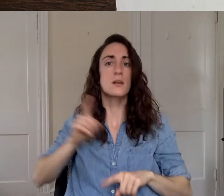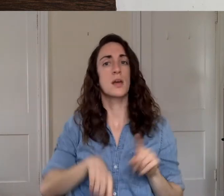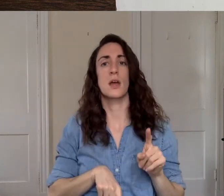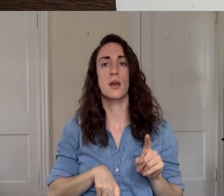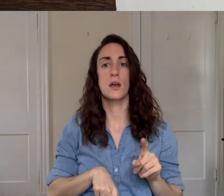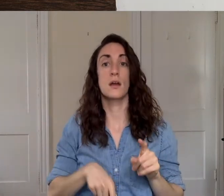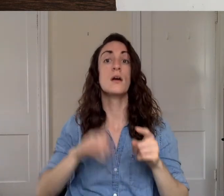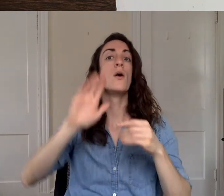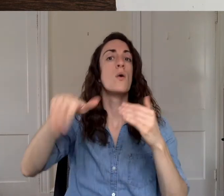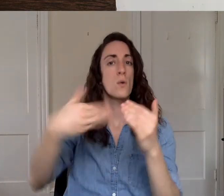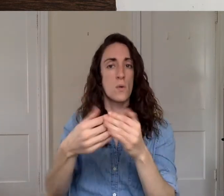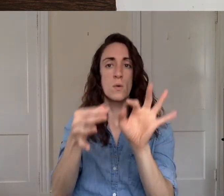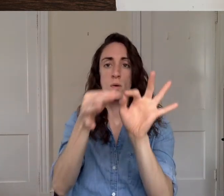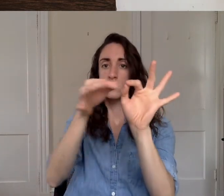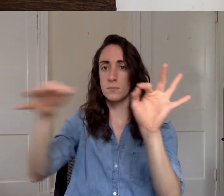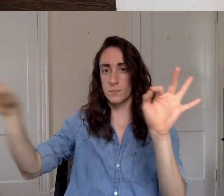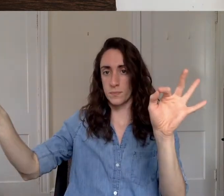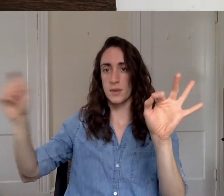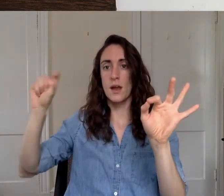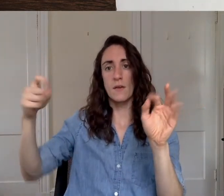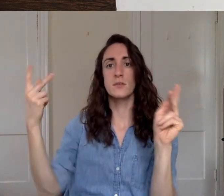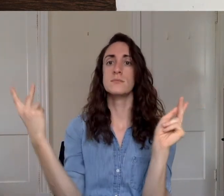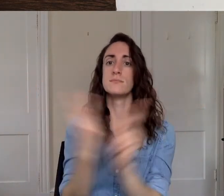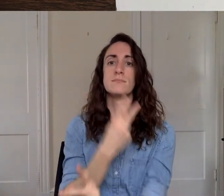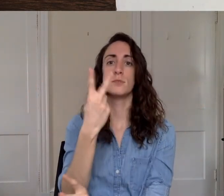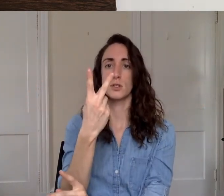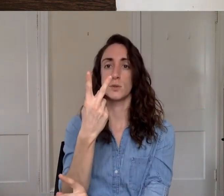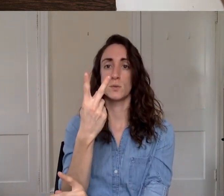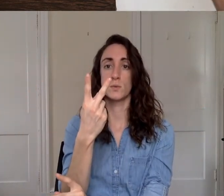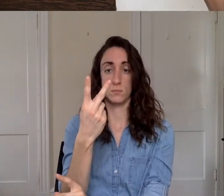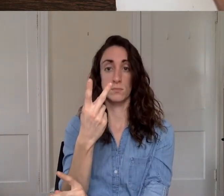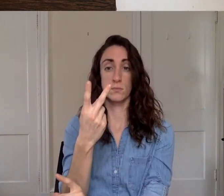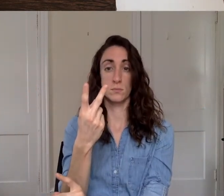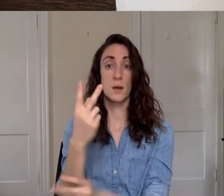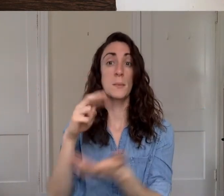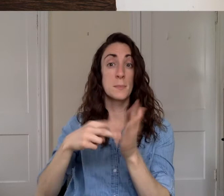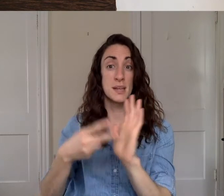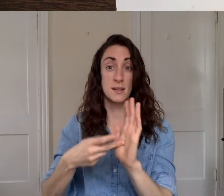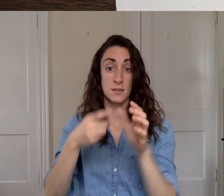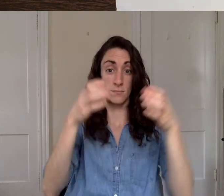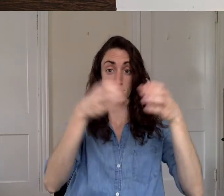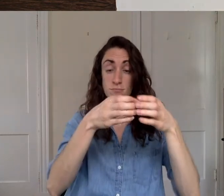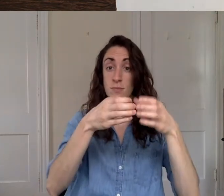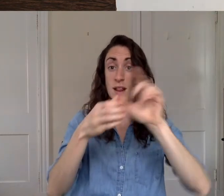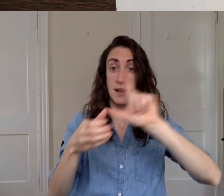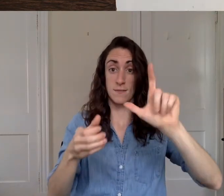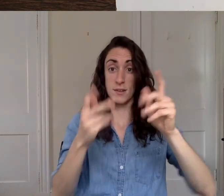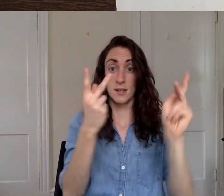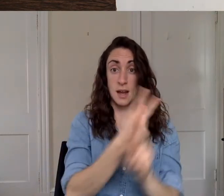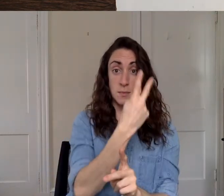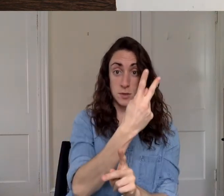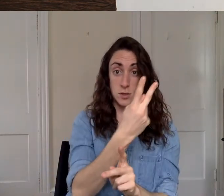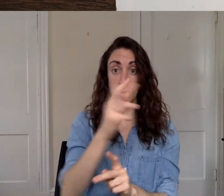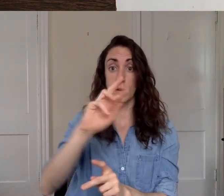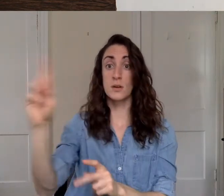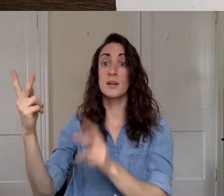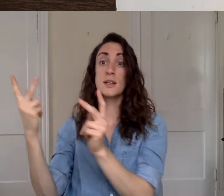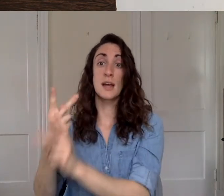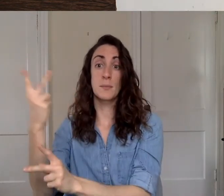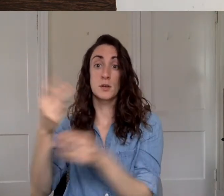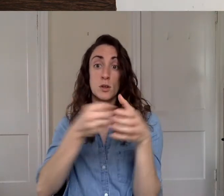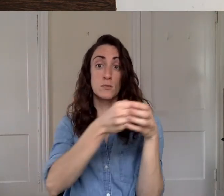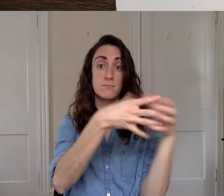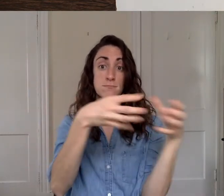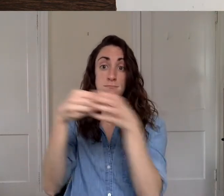is. That would be a different equation. If we multiply both sides of the equation by 2, then we'll maintain equality and we can keep